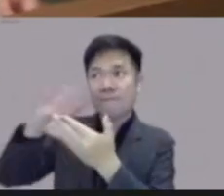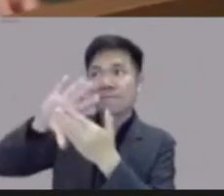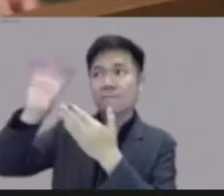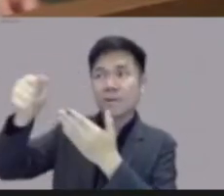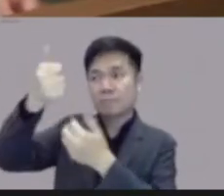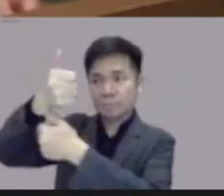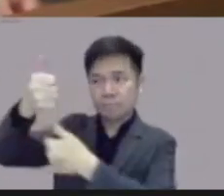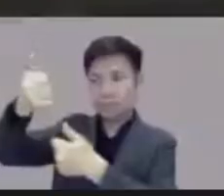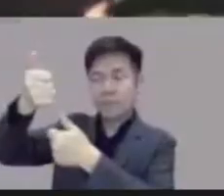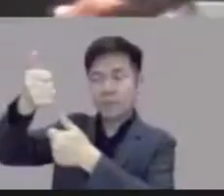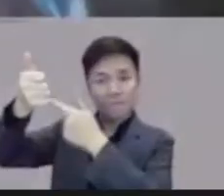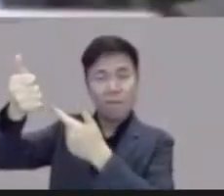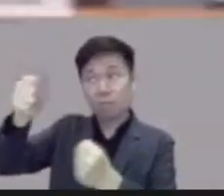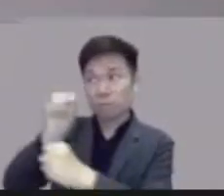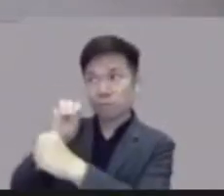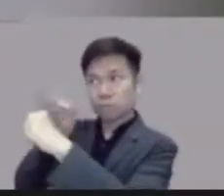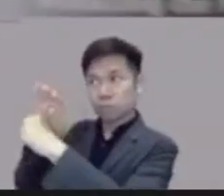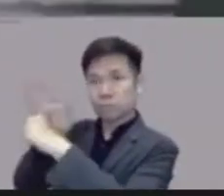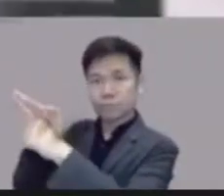I thank you